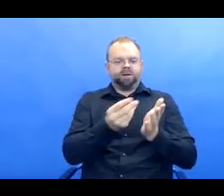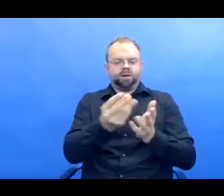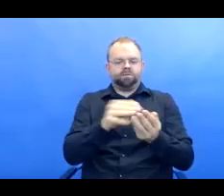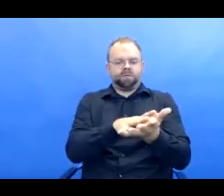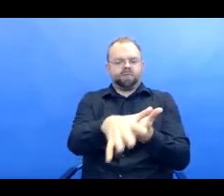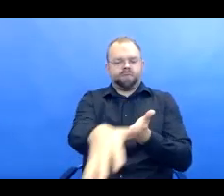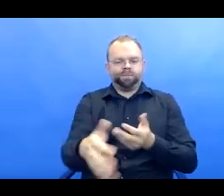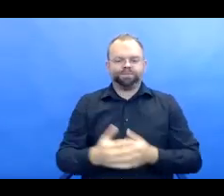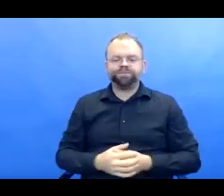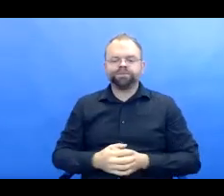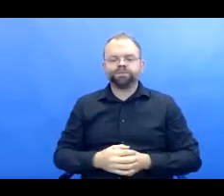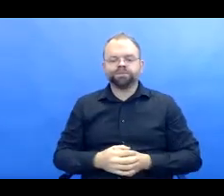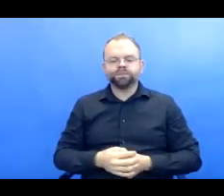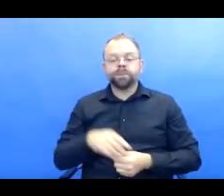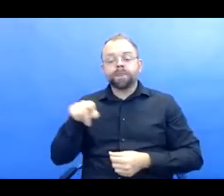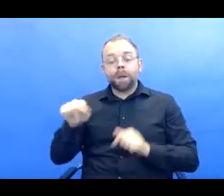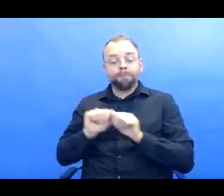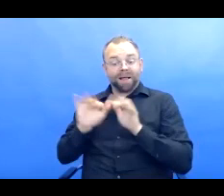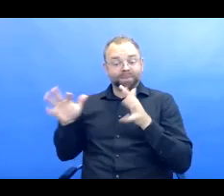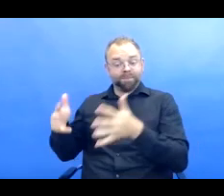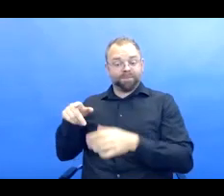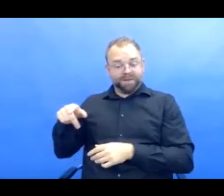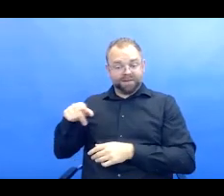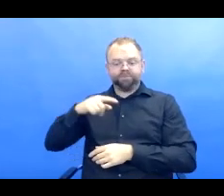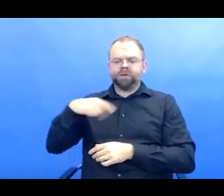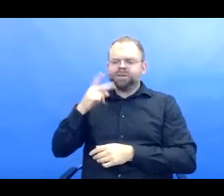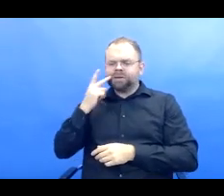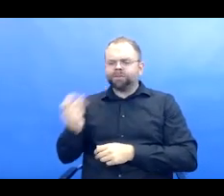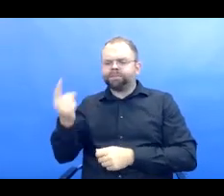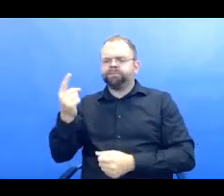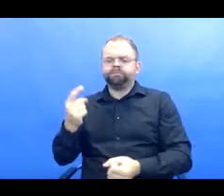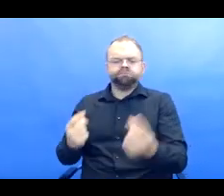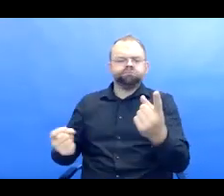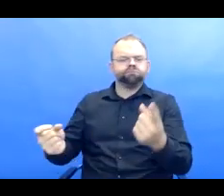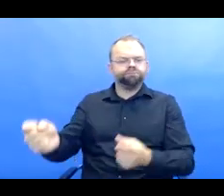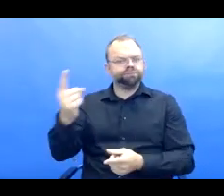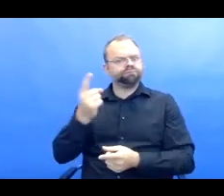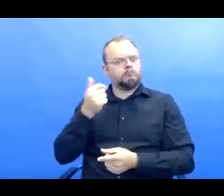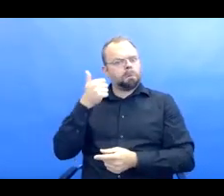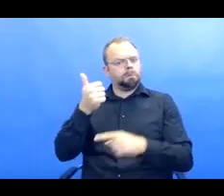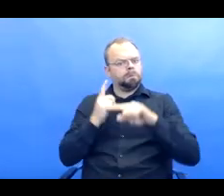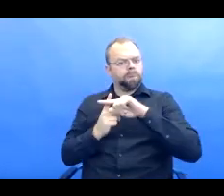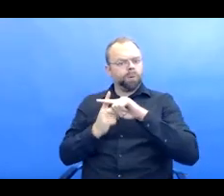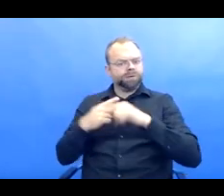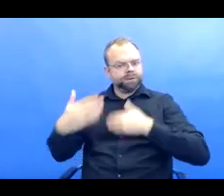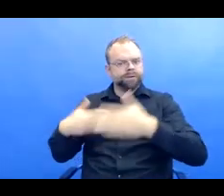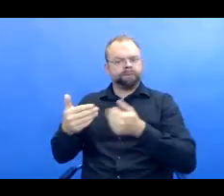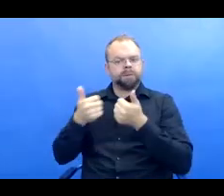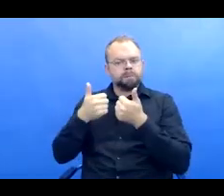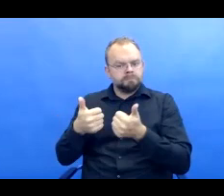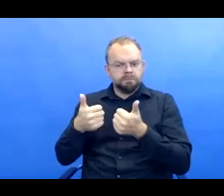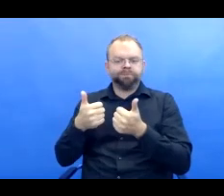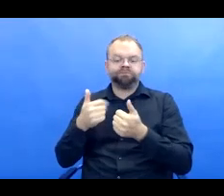other items to persons with disabilities and their families. In South Africa, we have extra payment of